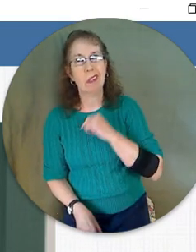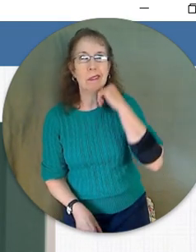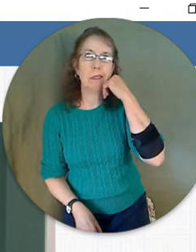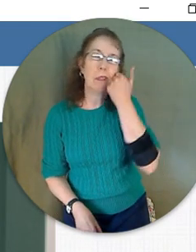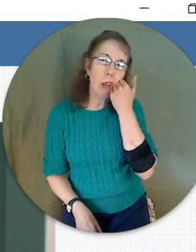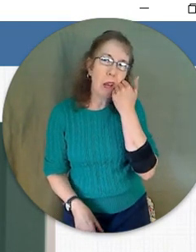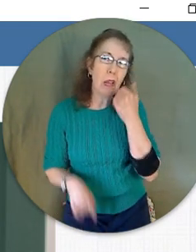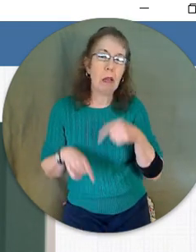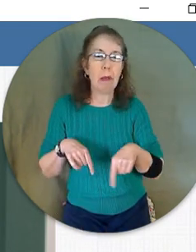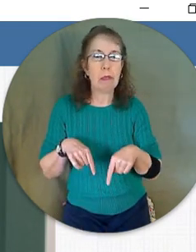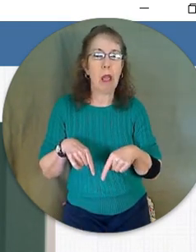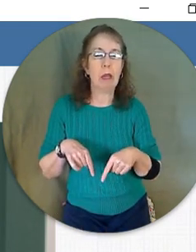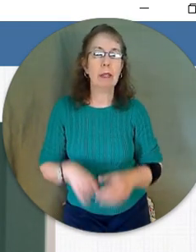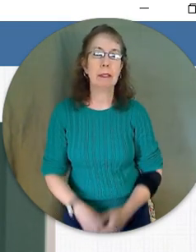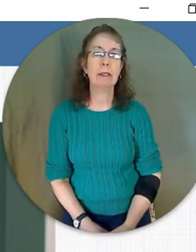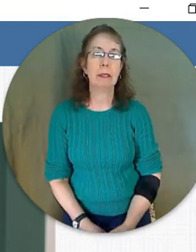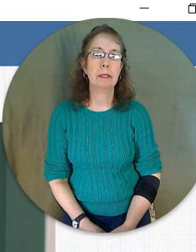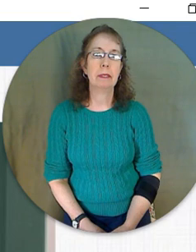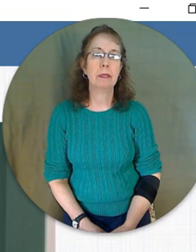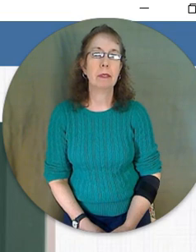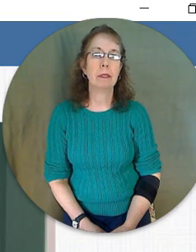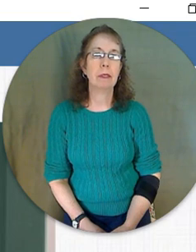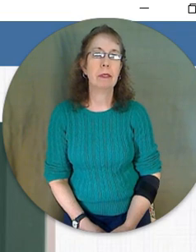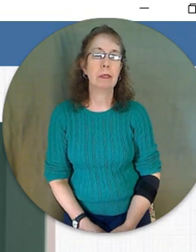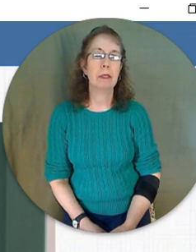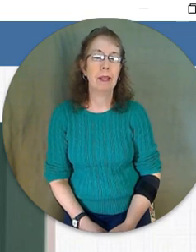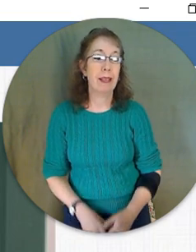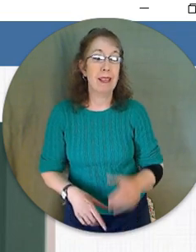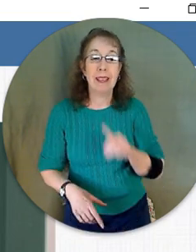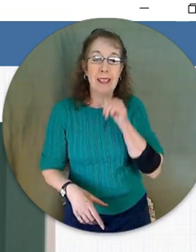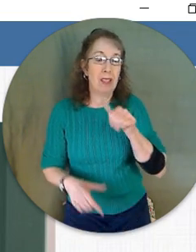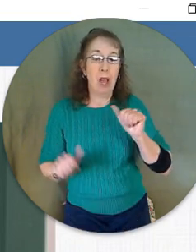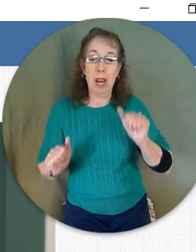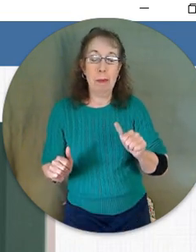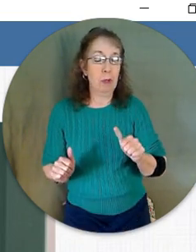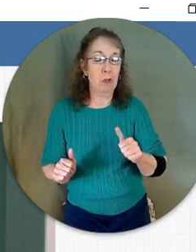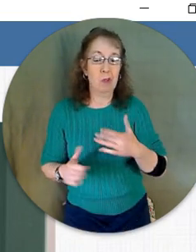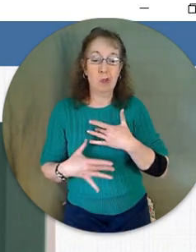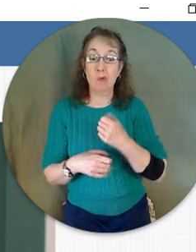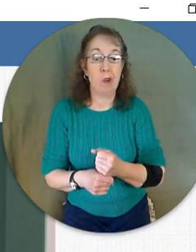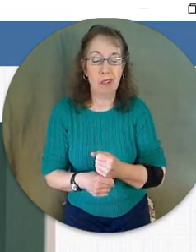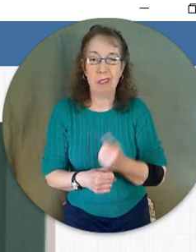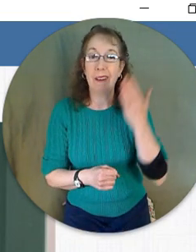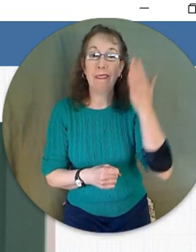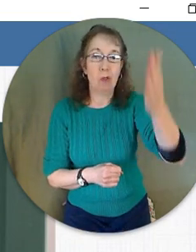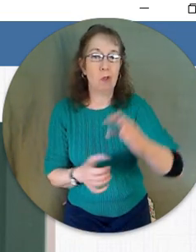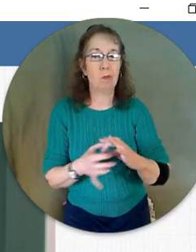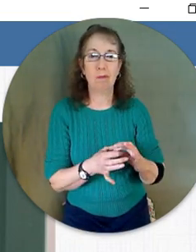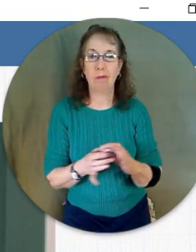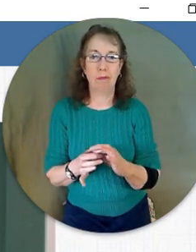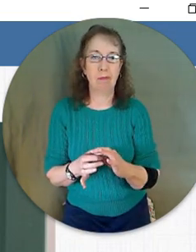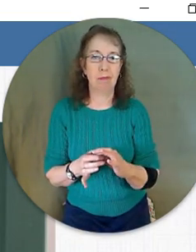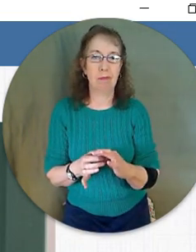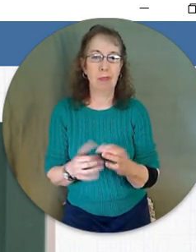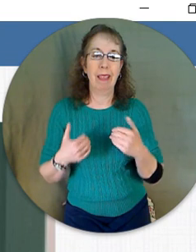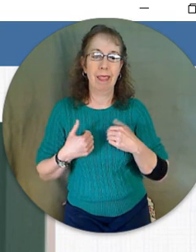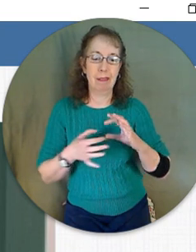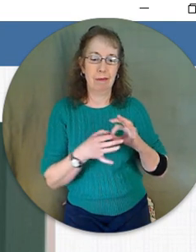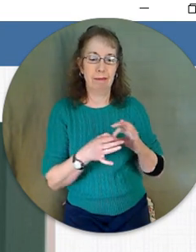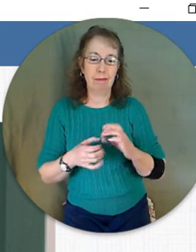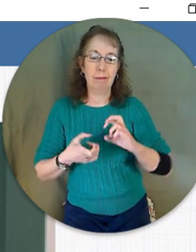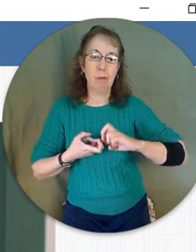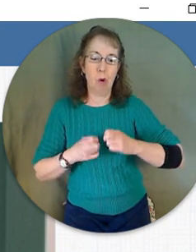anxiety. They will most likely lose the ability to trust in future relationships and have relationship difficulties